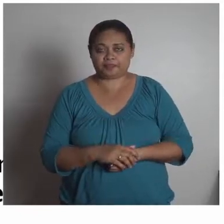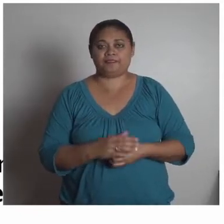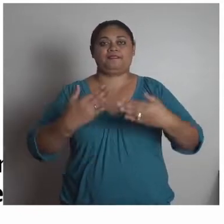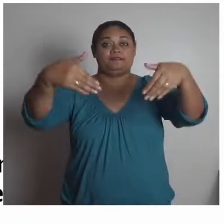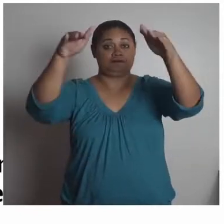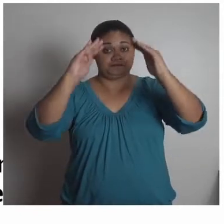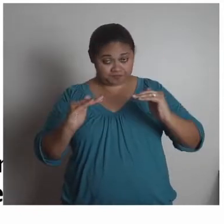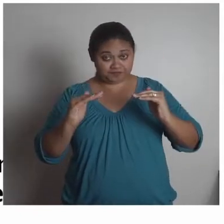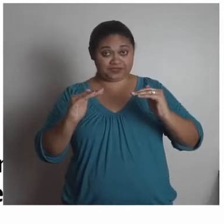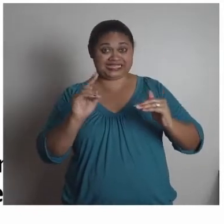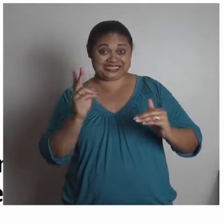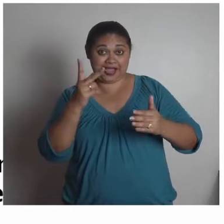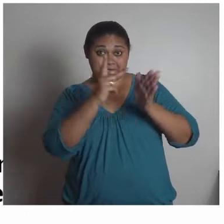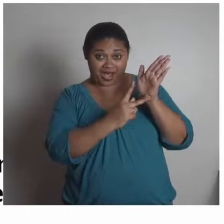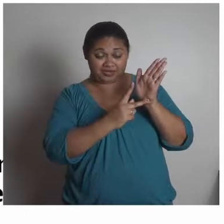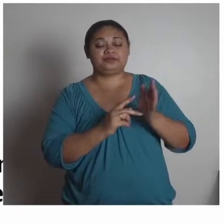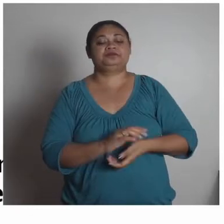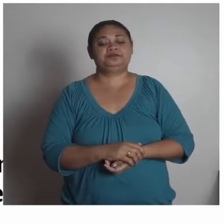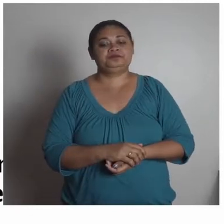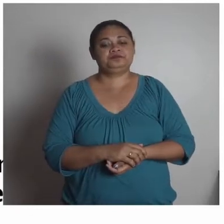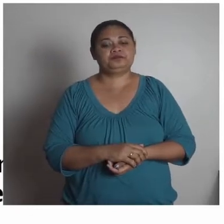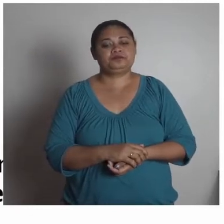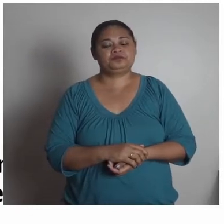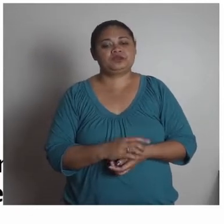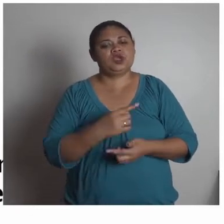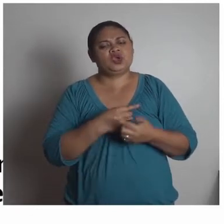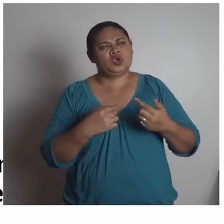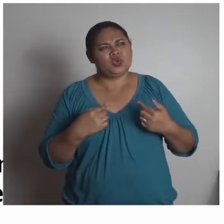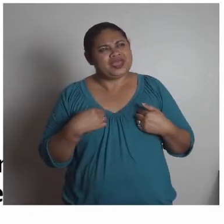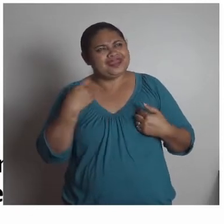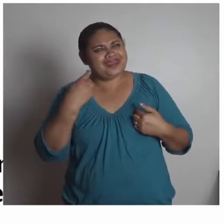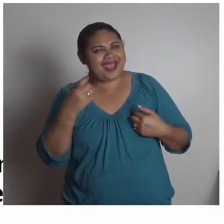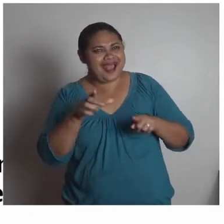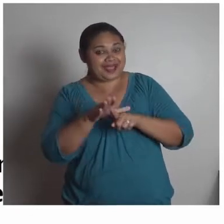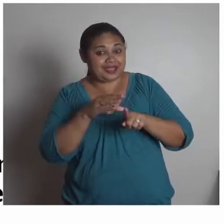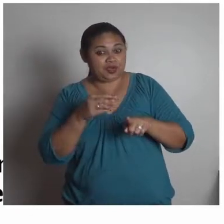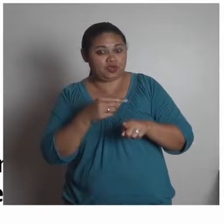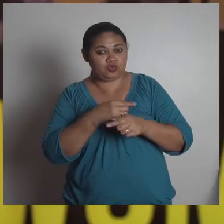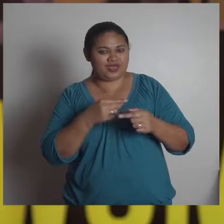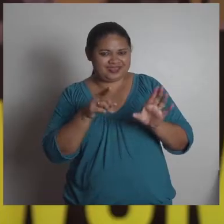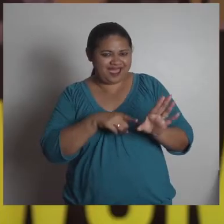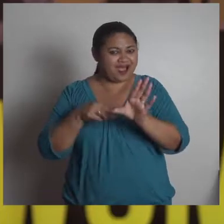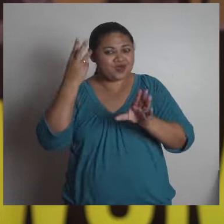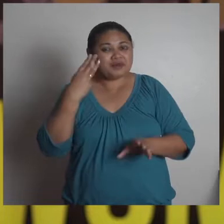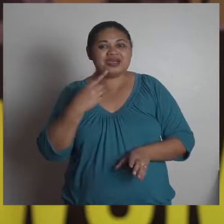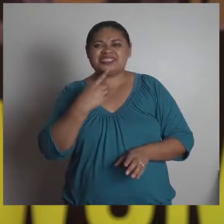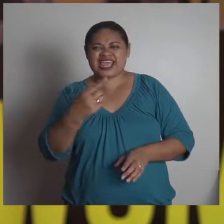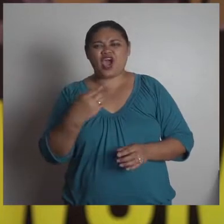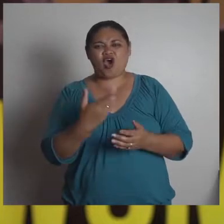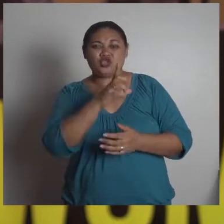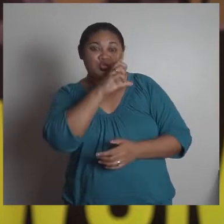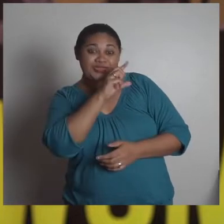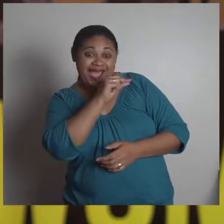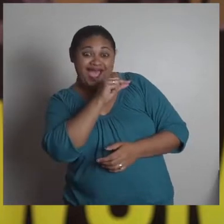about feminist economics. And then the second part is we care about, like there's a young woman who just the